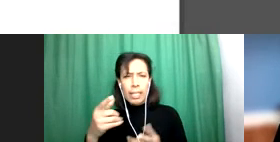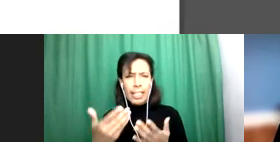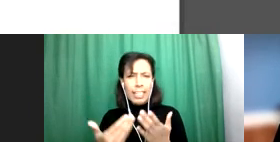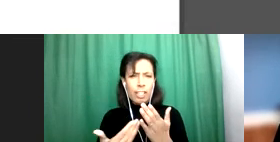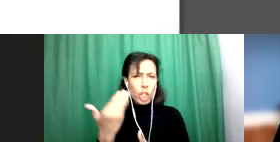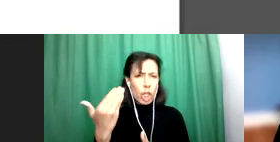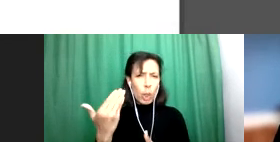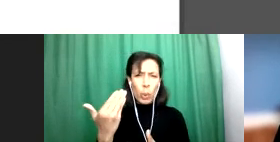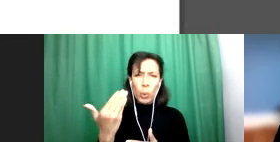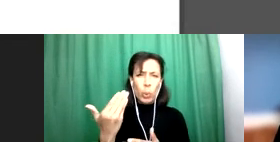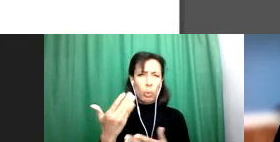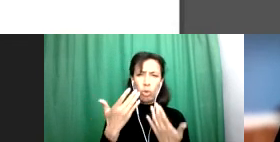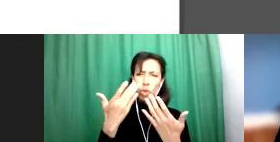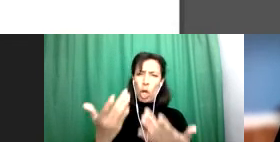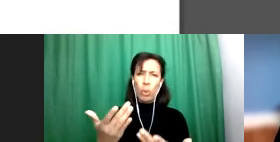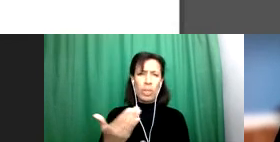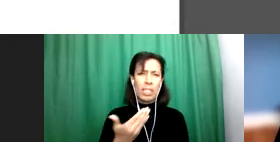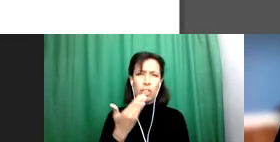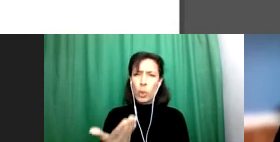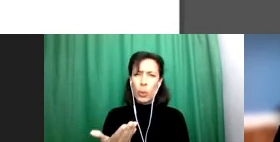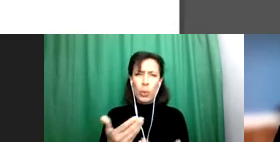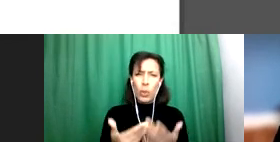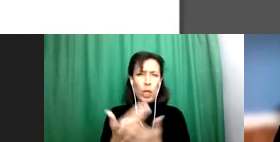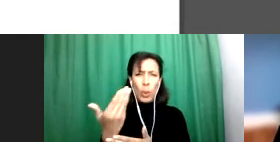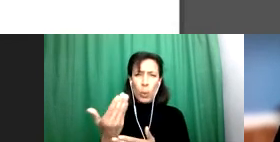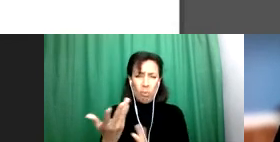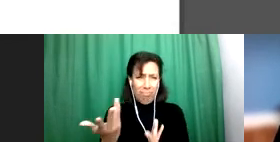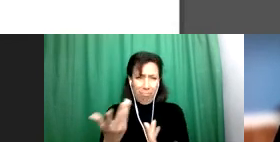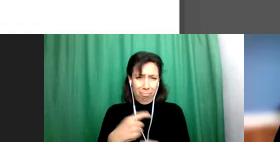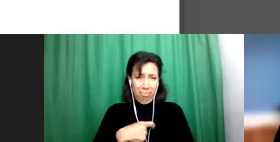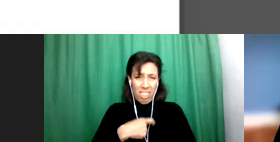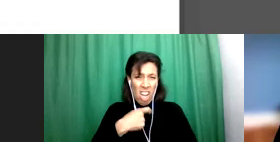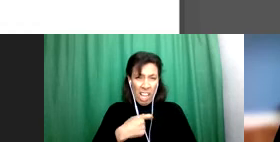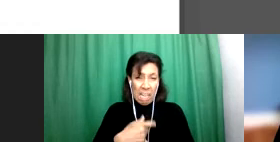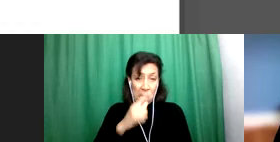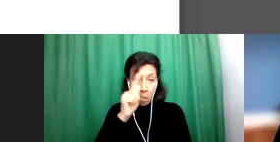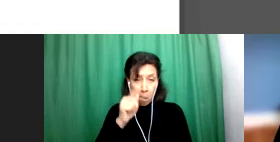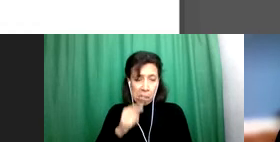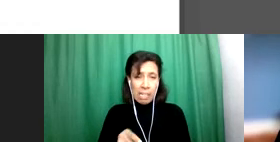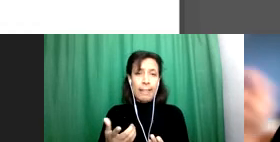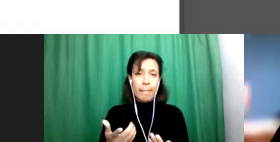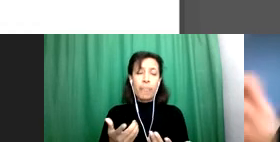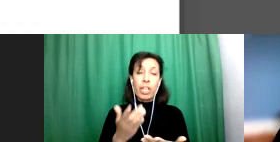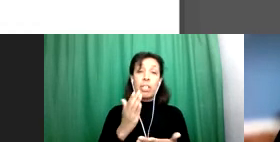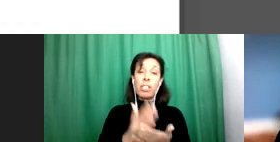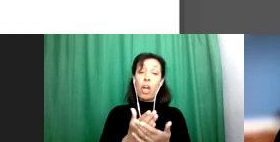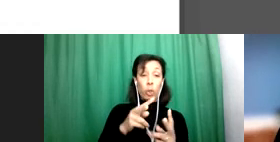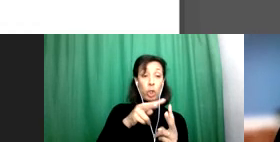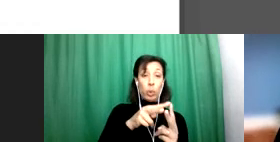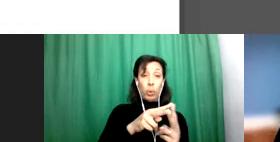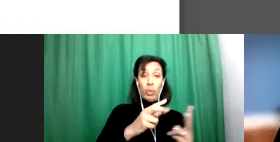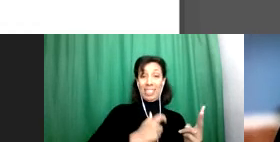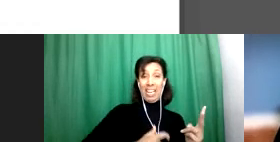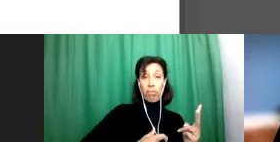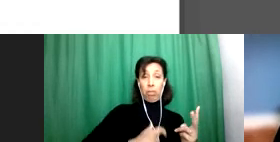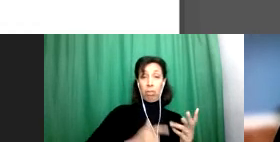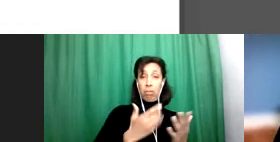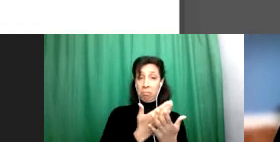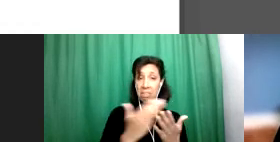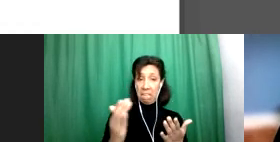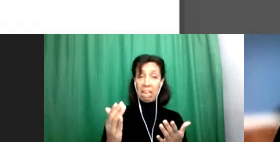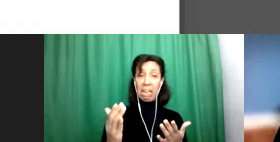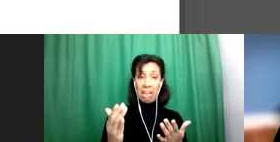something, his new tie. Not sure what that is. Okay, clearly defined characters. Yes, check, tick. Okay, so we've got the shark